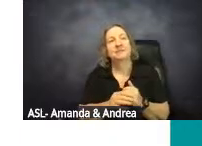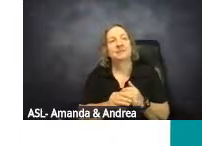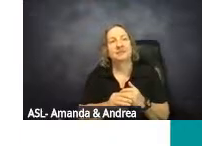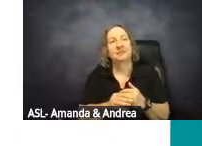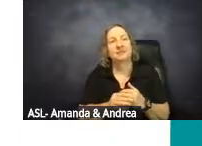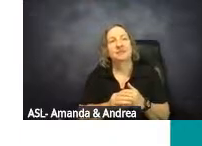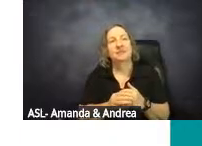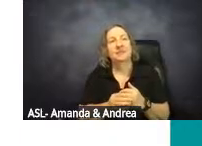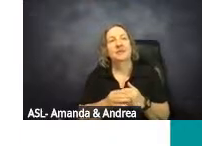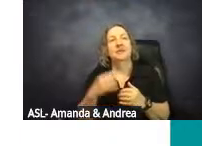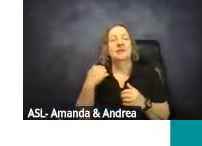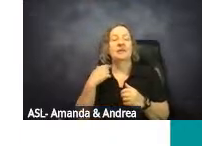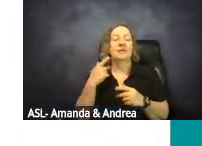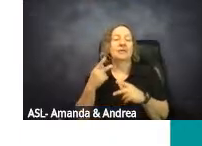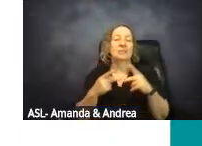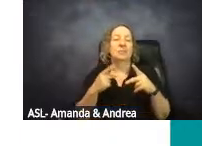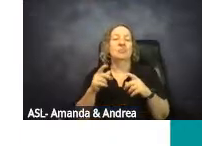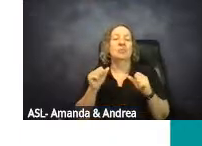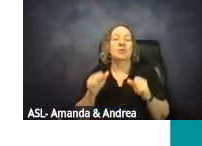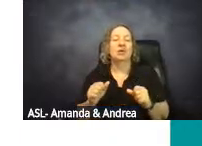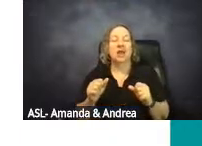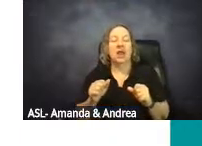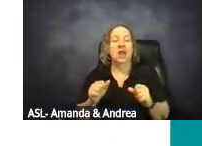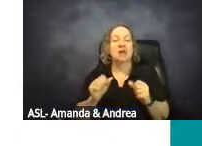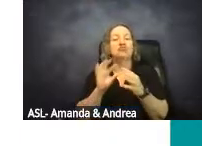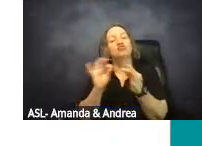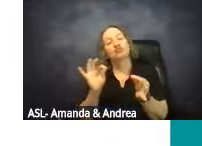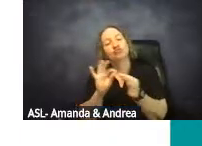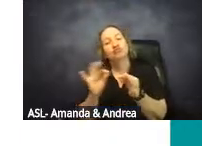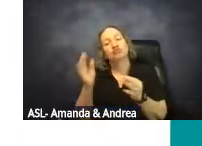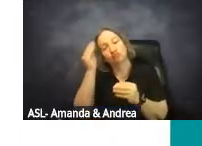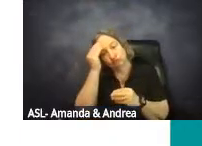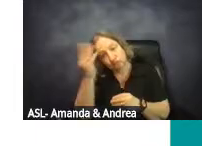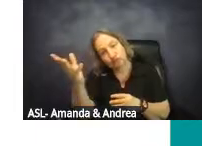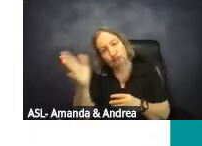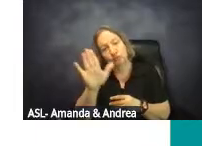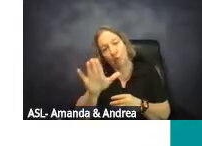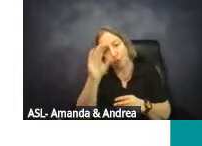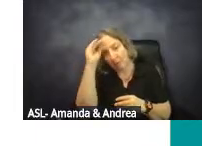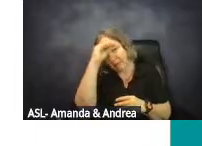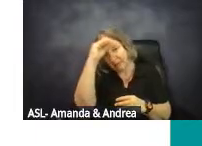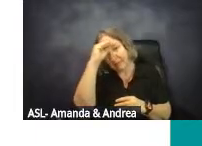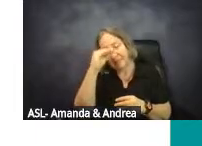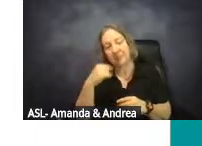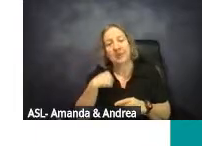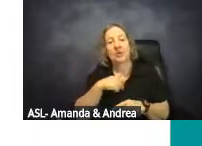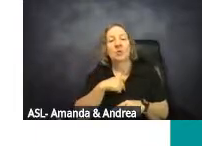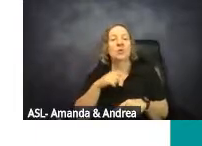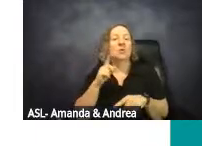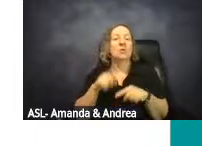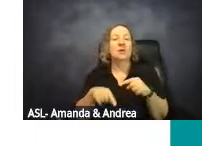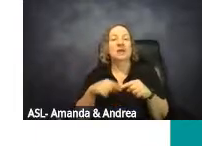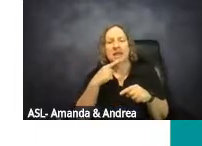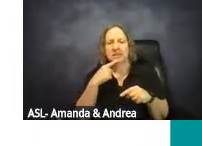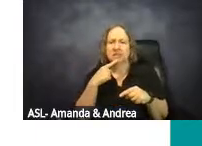and where folks can have their voices heard. We cannot advocate for folks to show